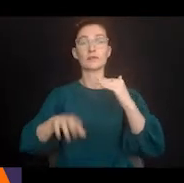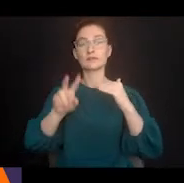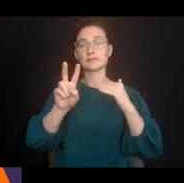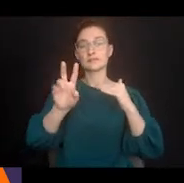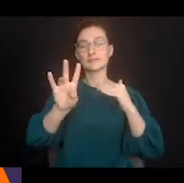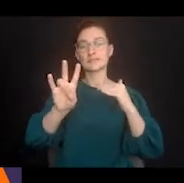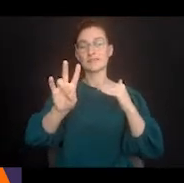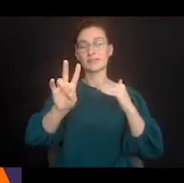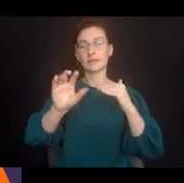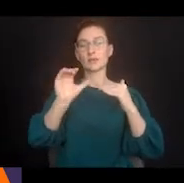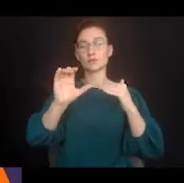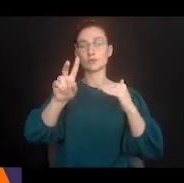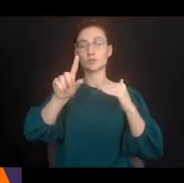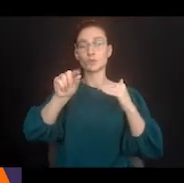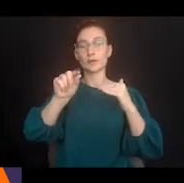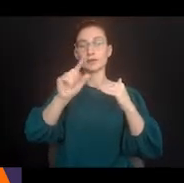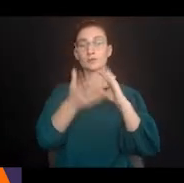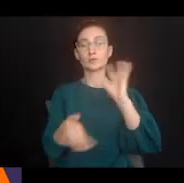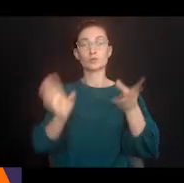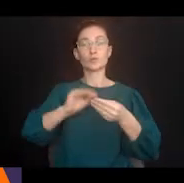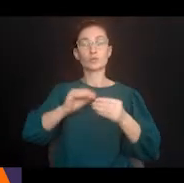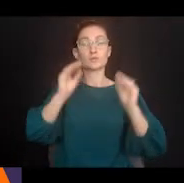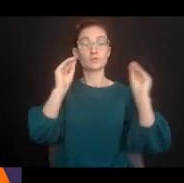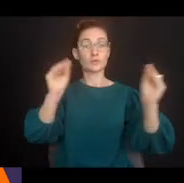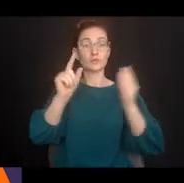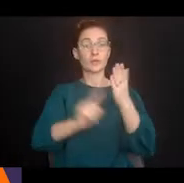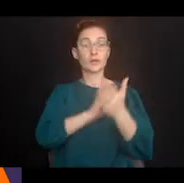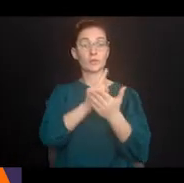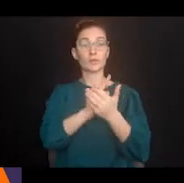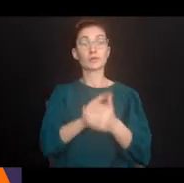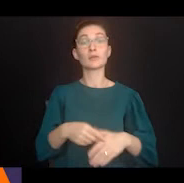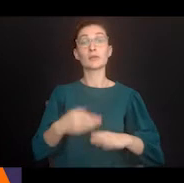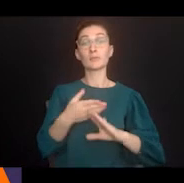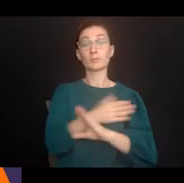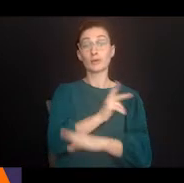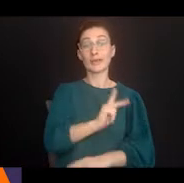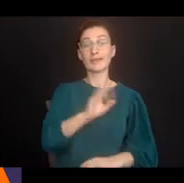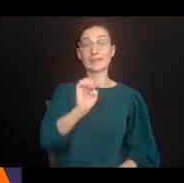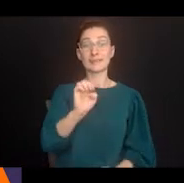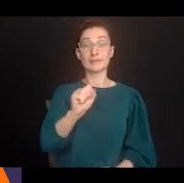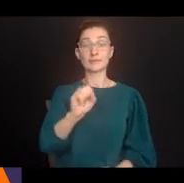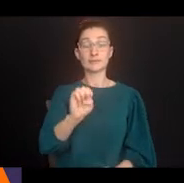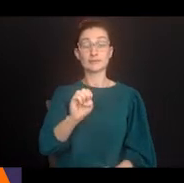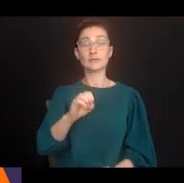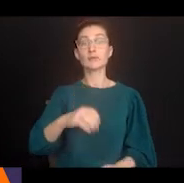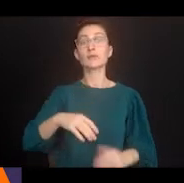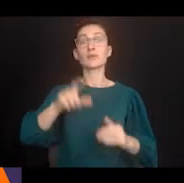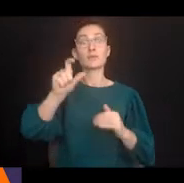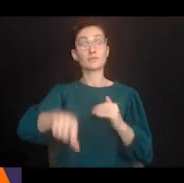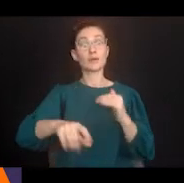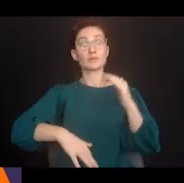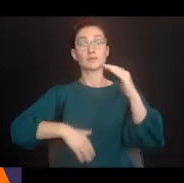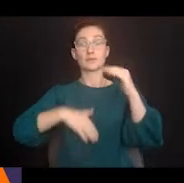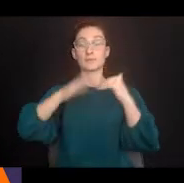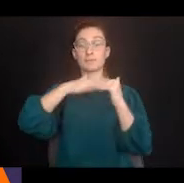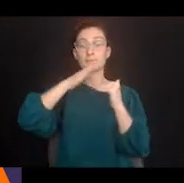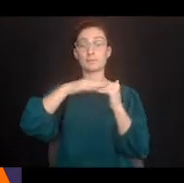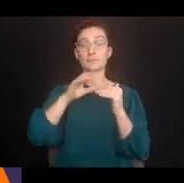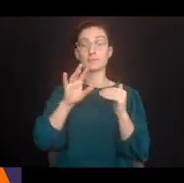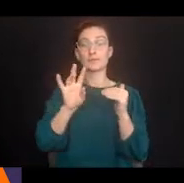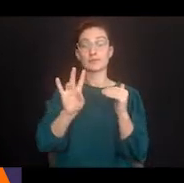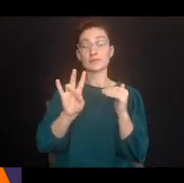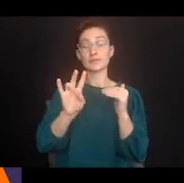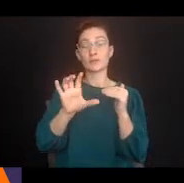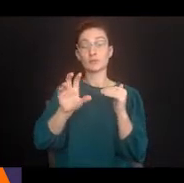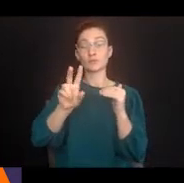instructional hours. Authorized pre-kindergarten ESE programs, no fewer than 720 total instructional hours. And